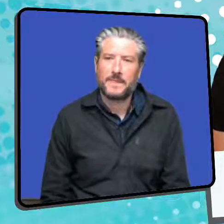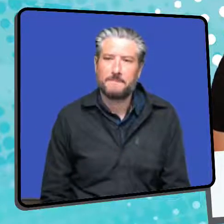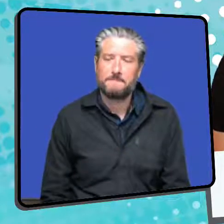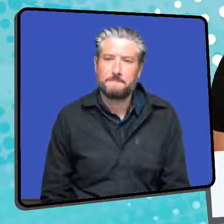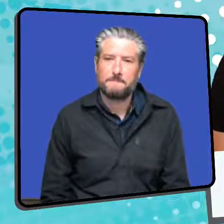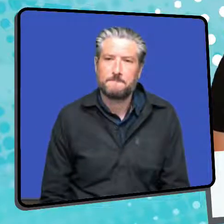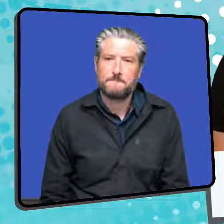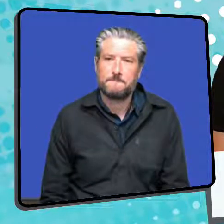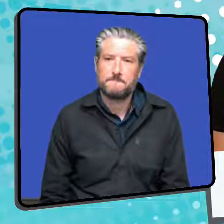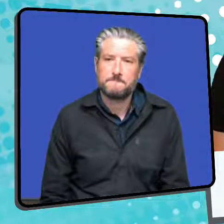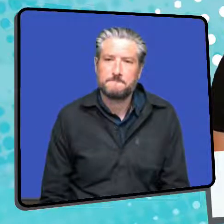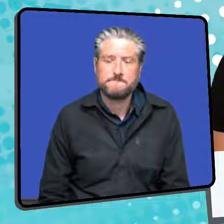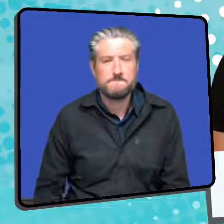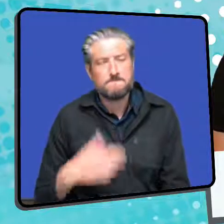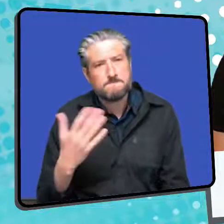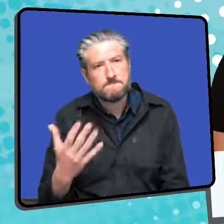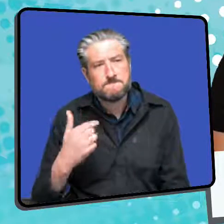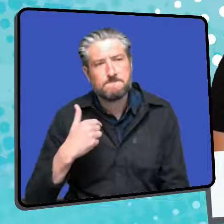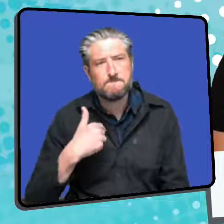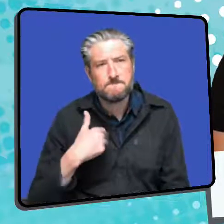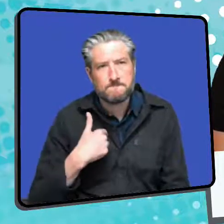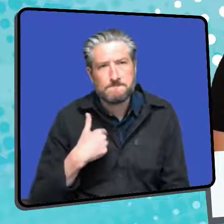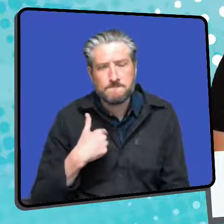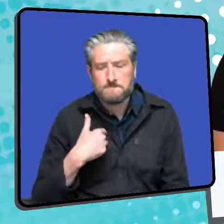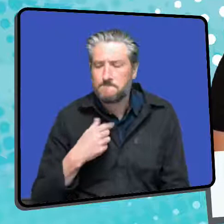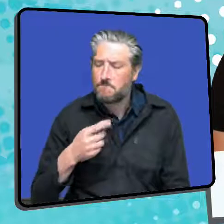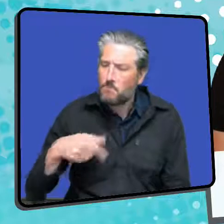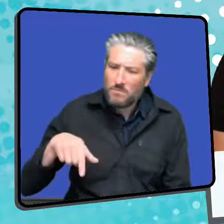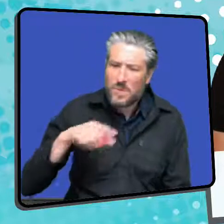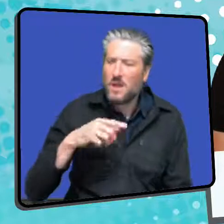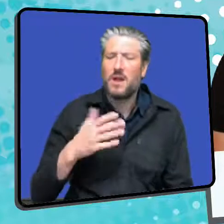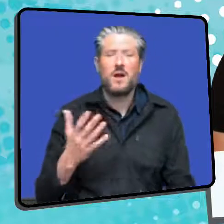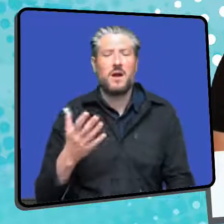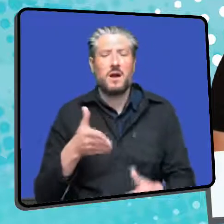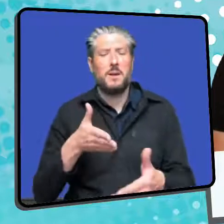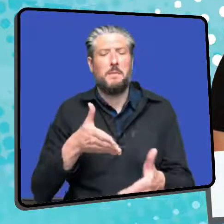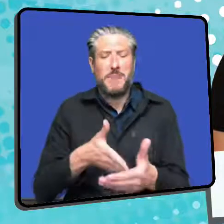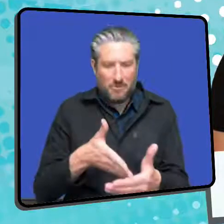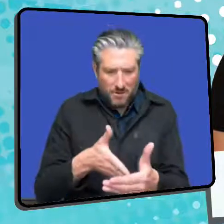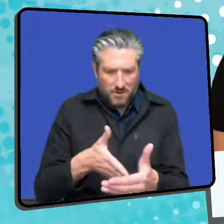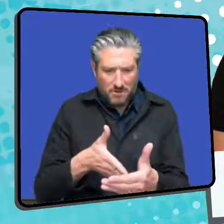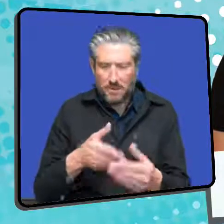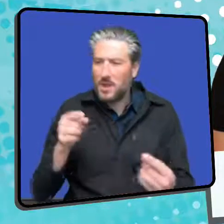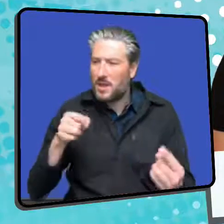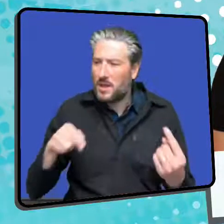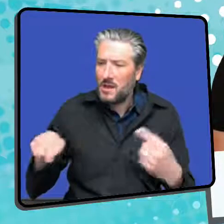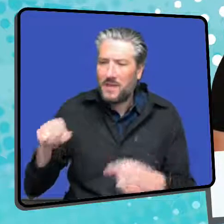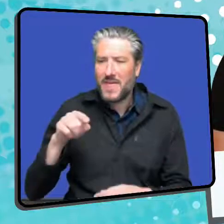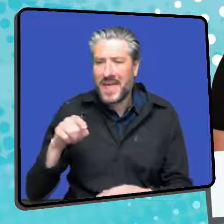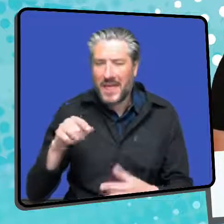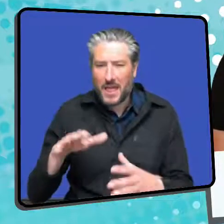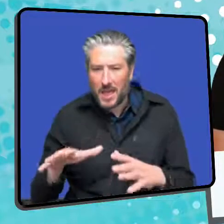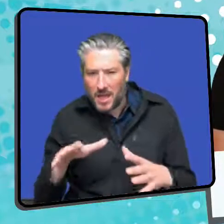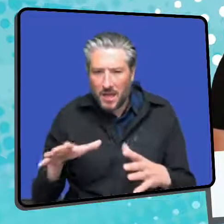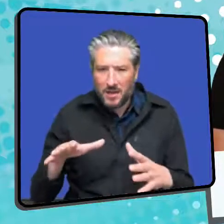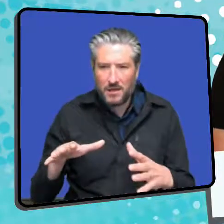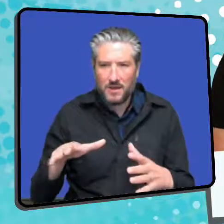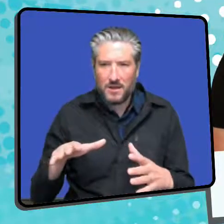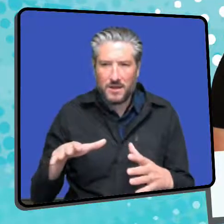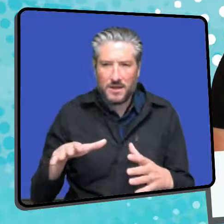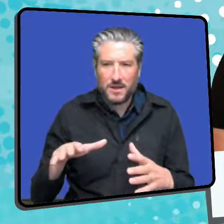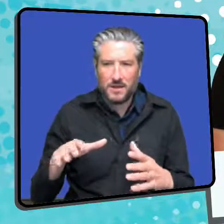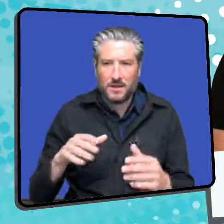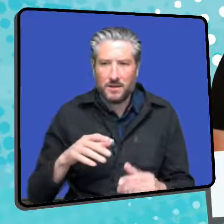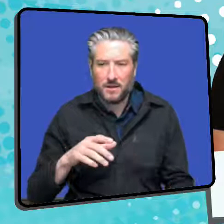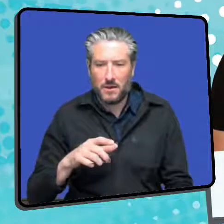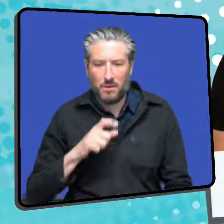really makes it difficult for people to find the confidence that they need to step into that role. So people that have been in